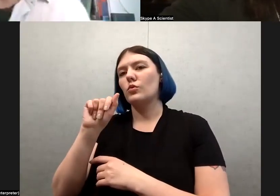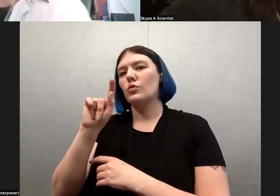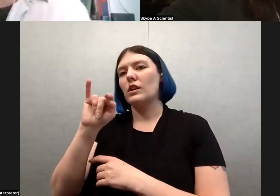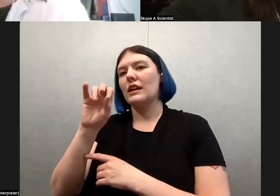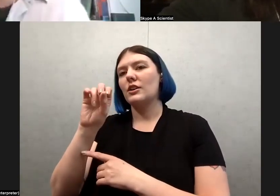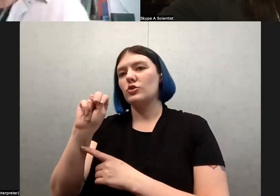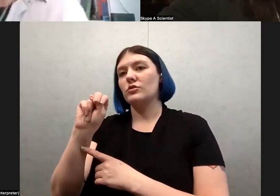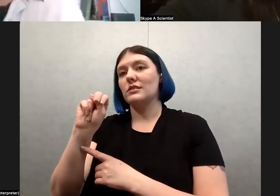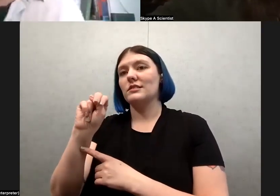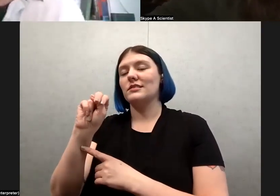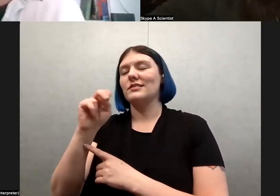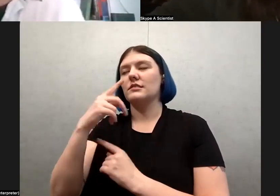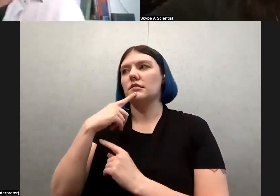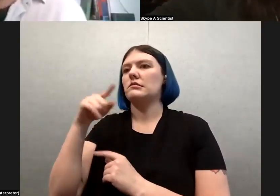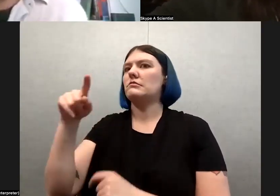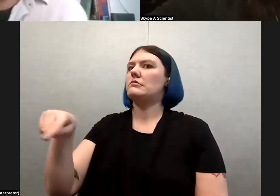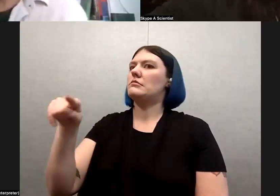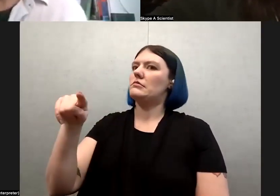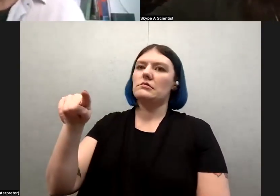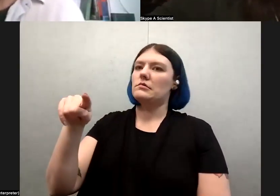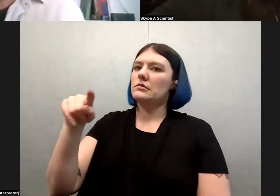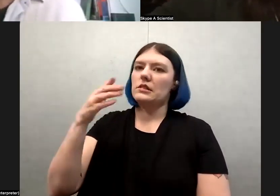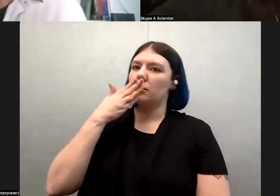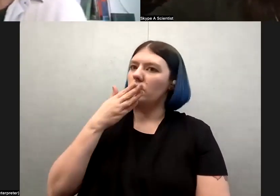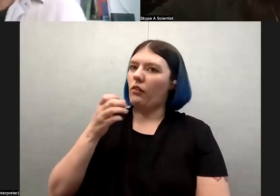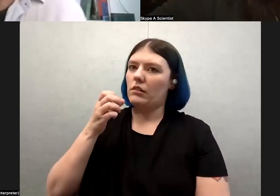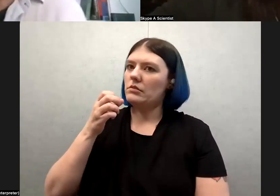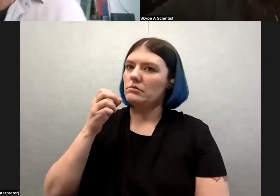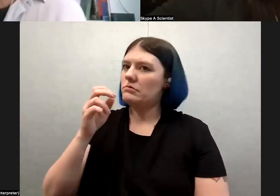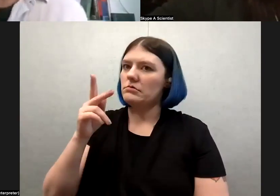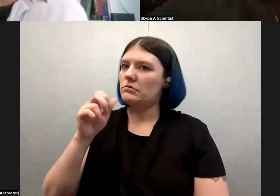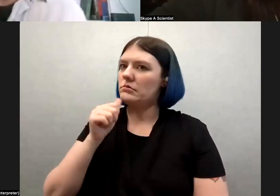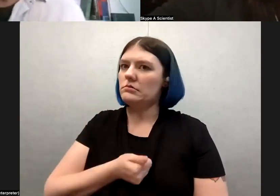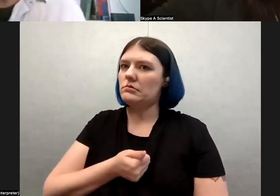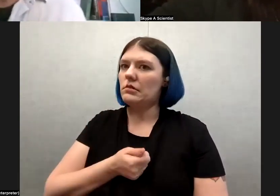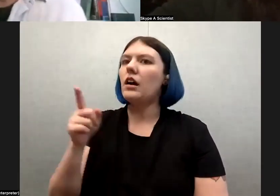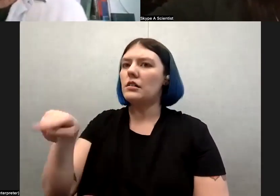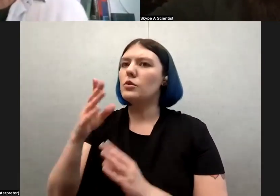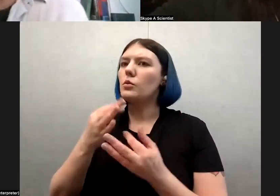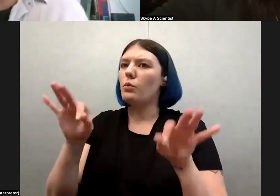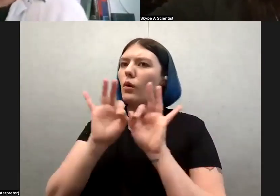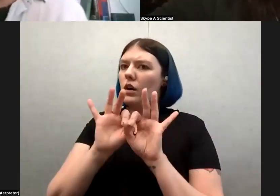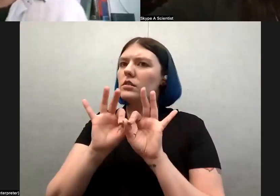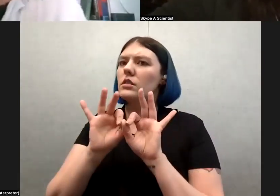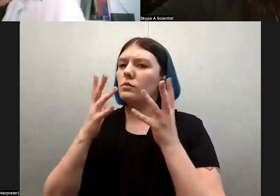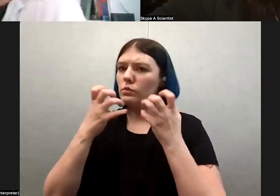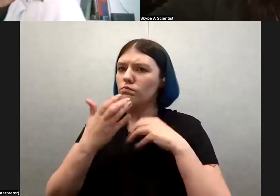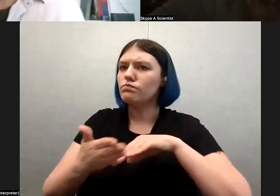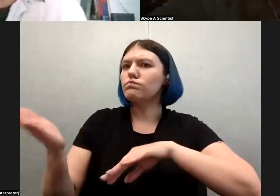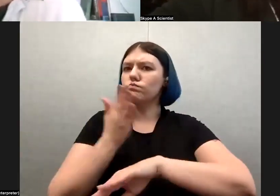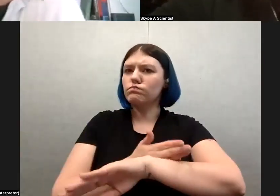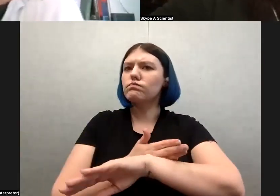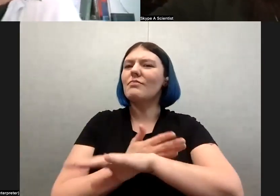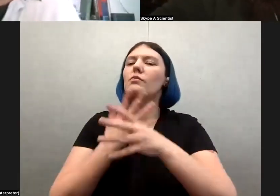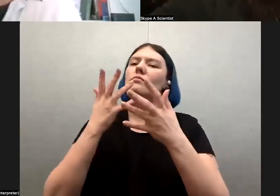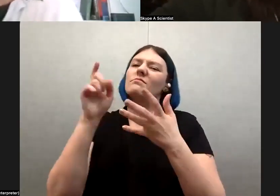not okay, right? This area is important. We really want to improve it, but it's going to need some help. And we're going to